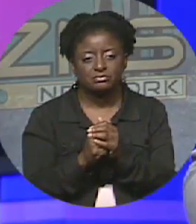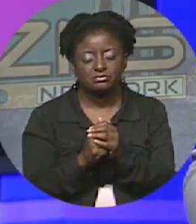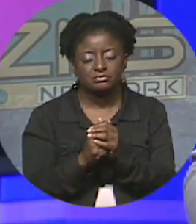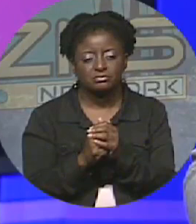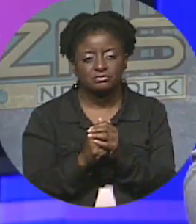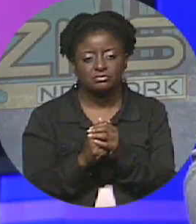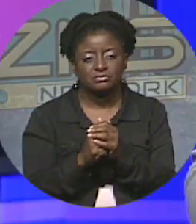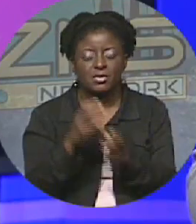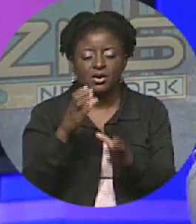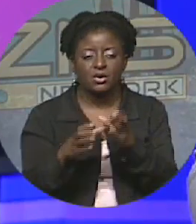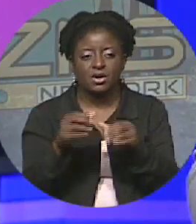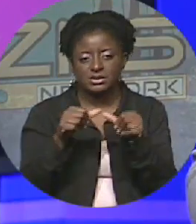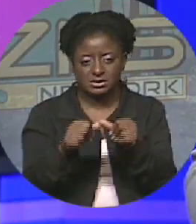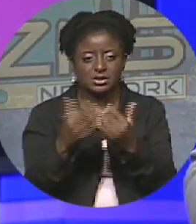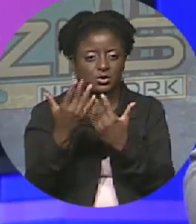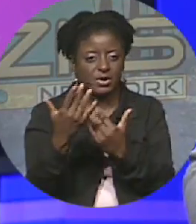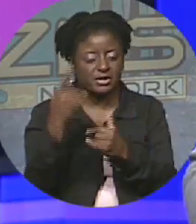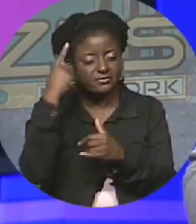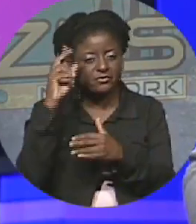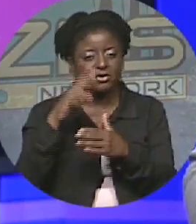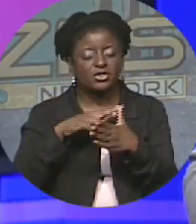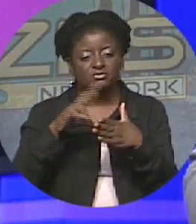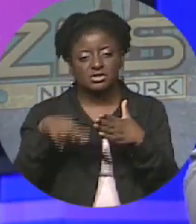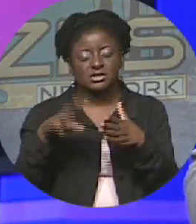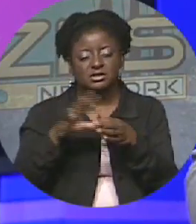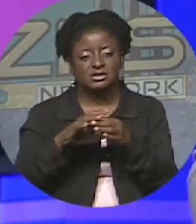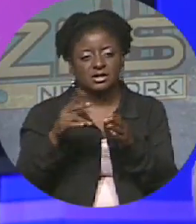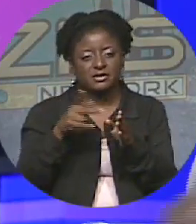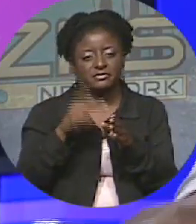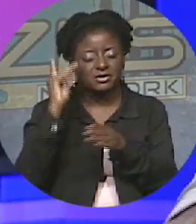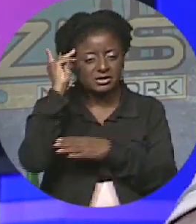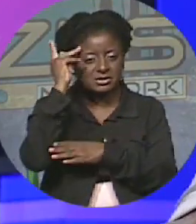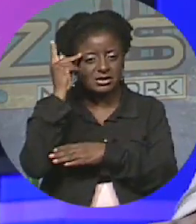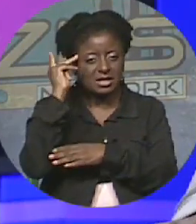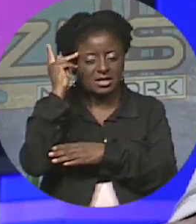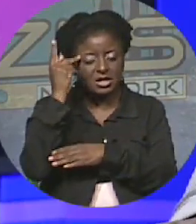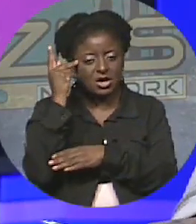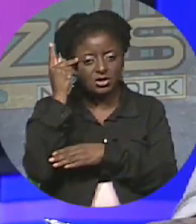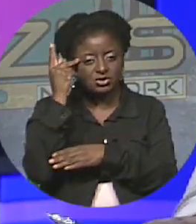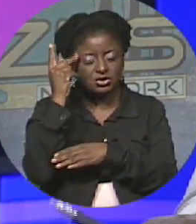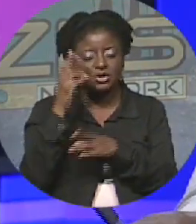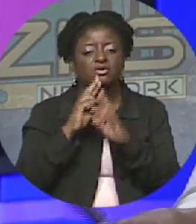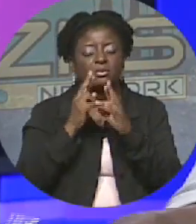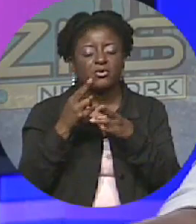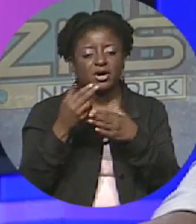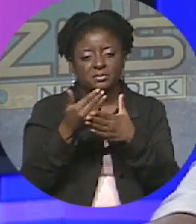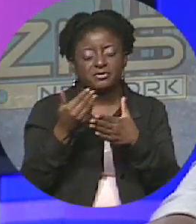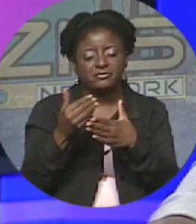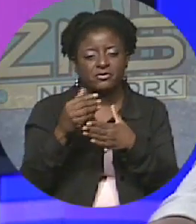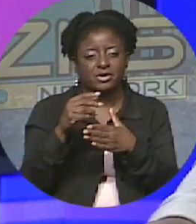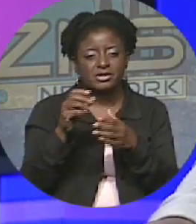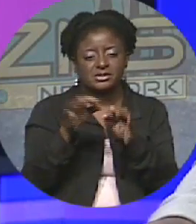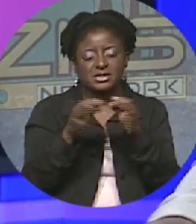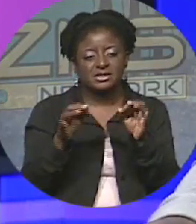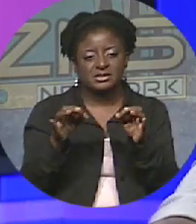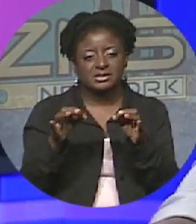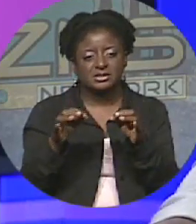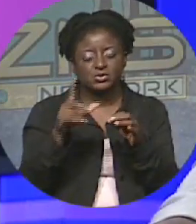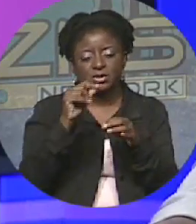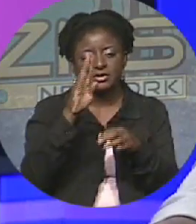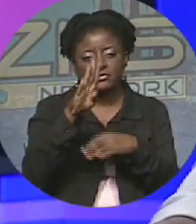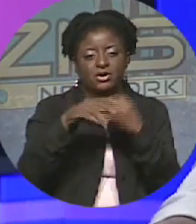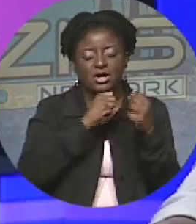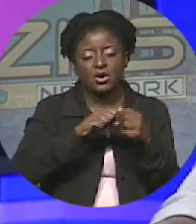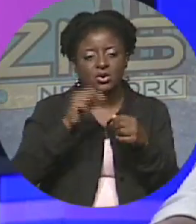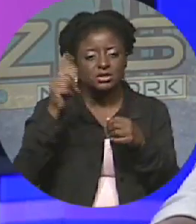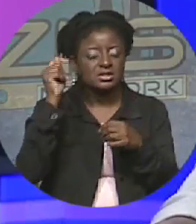The court is still waiting for the results of a psychological report before sentencing 24-year-old Talissa Smith. In July, she was convicted